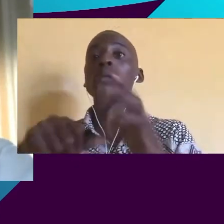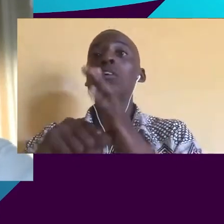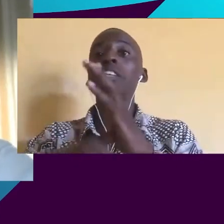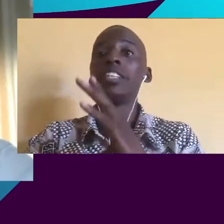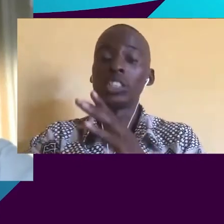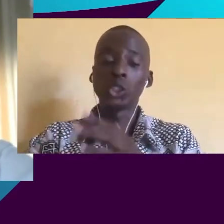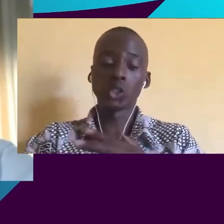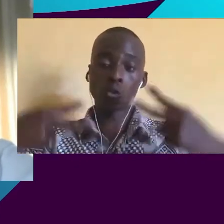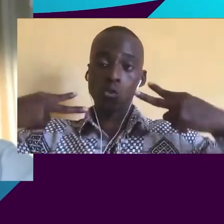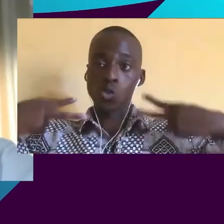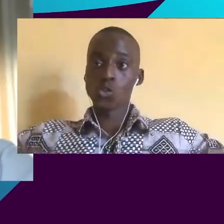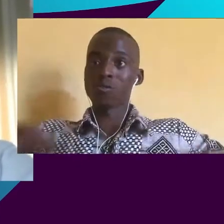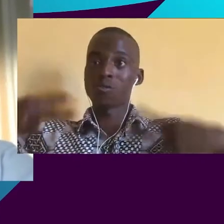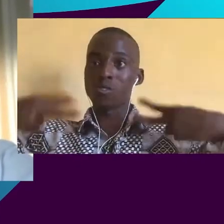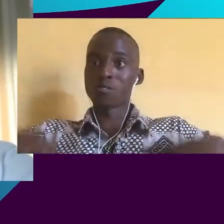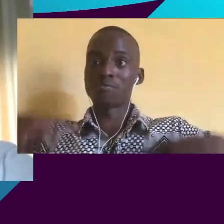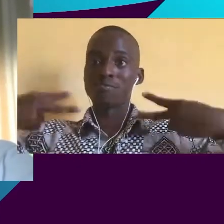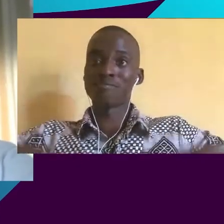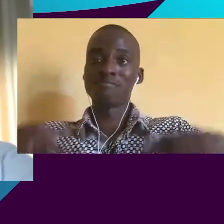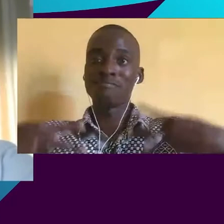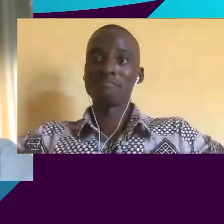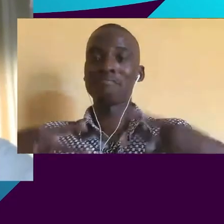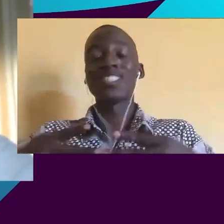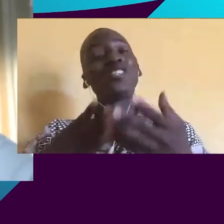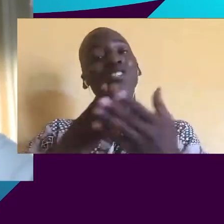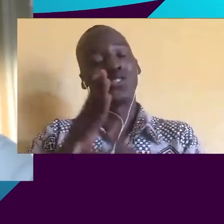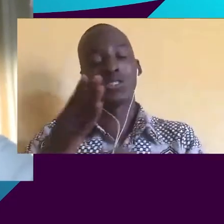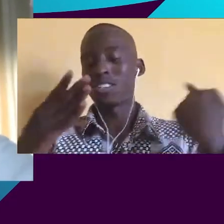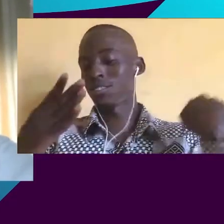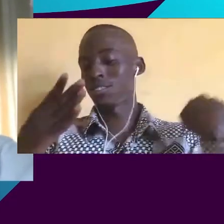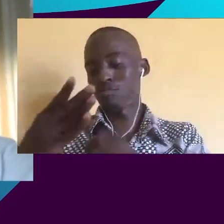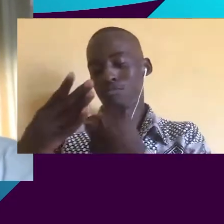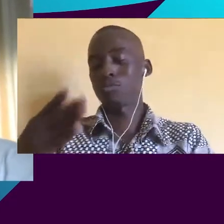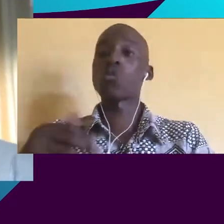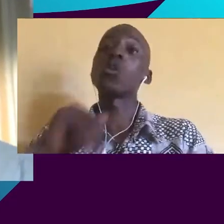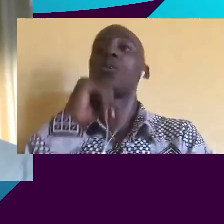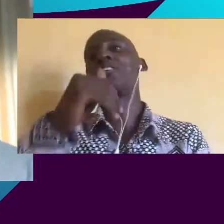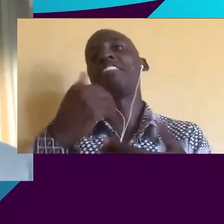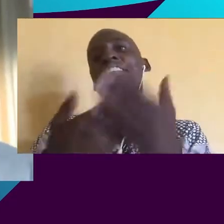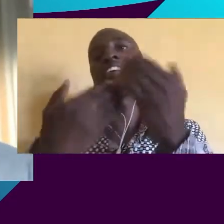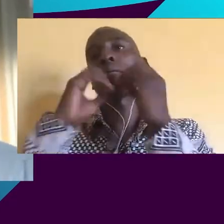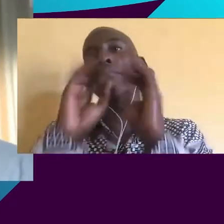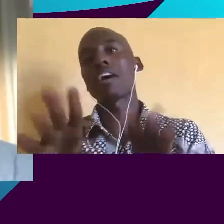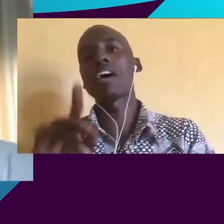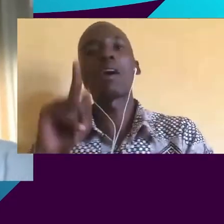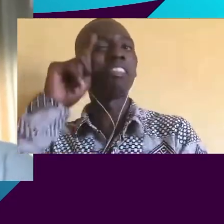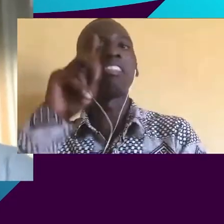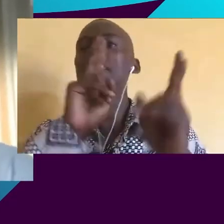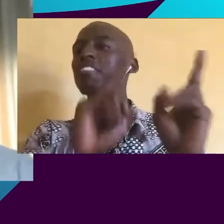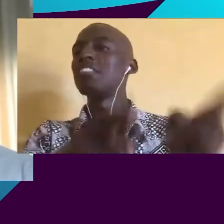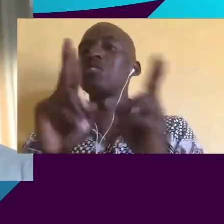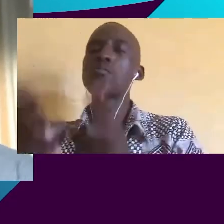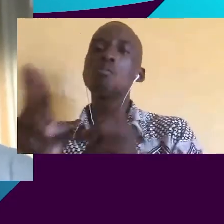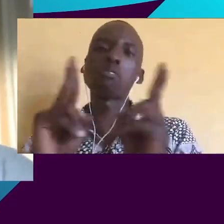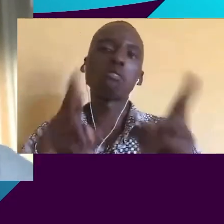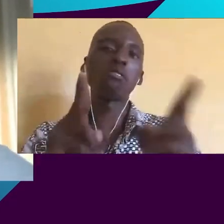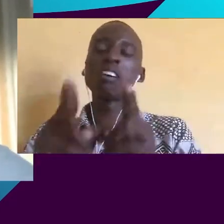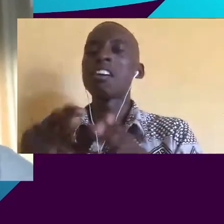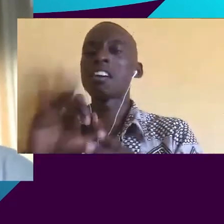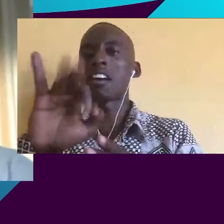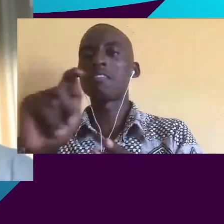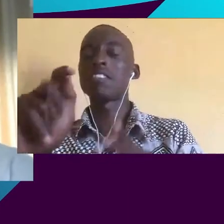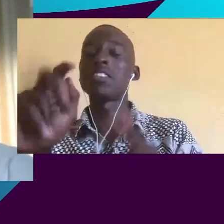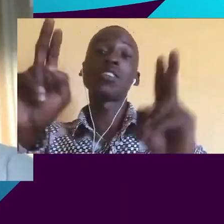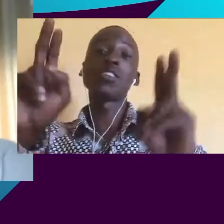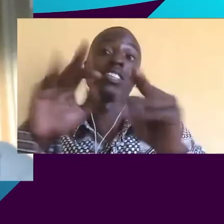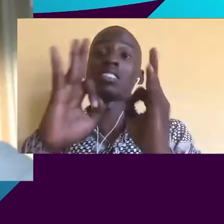an oversight, no one cares, you know. Everyone think maybe the jerseys can fit. You know, these are some of the things we